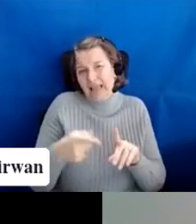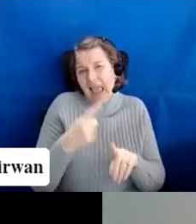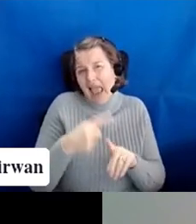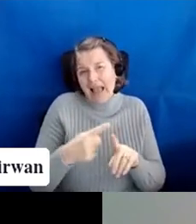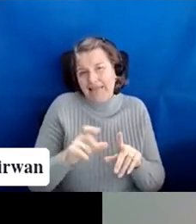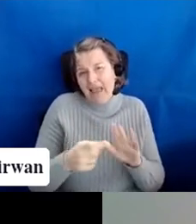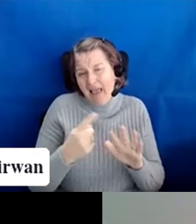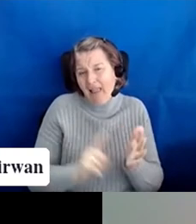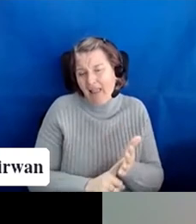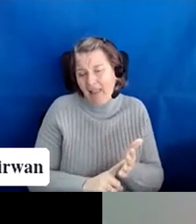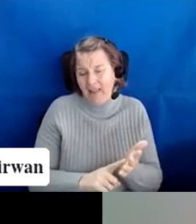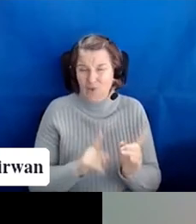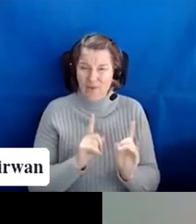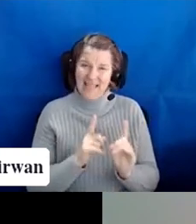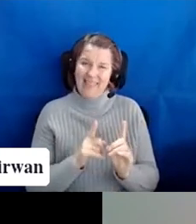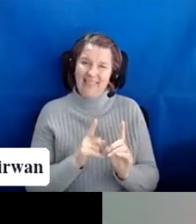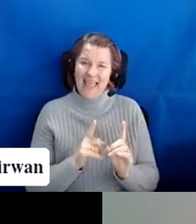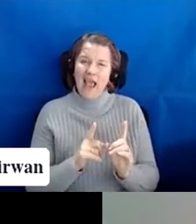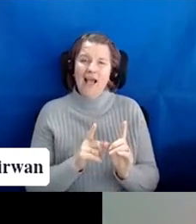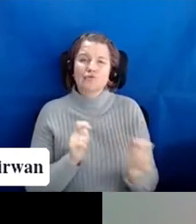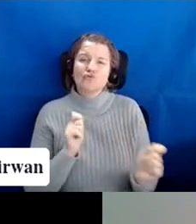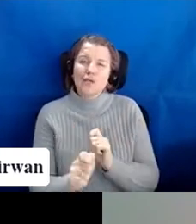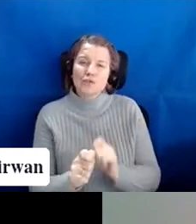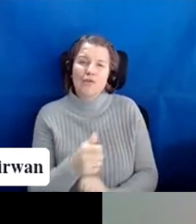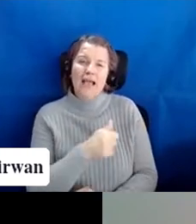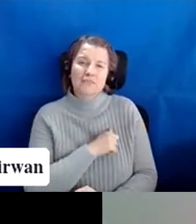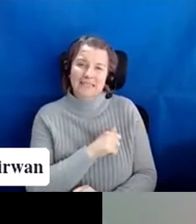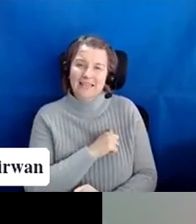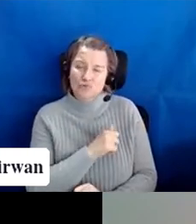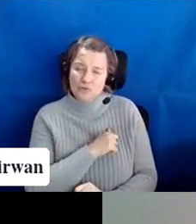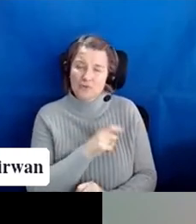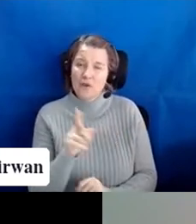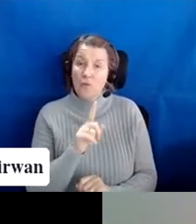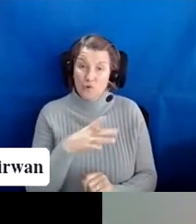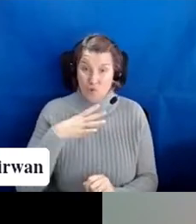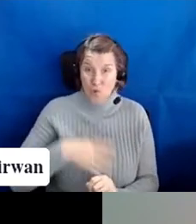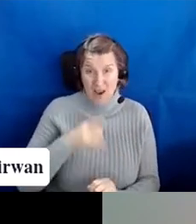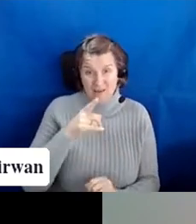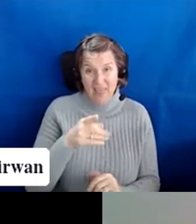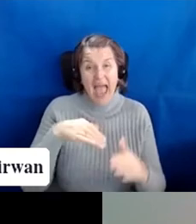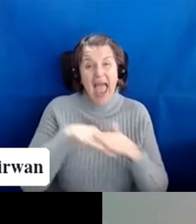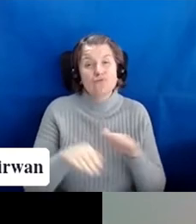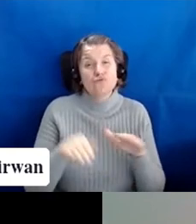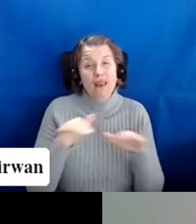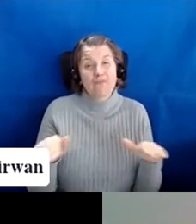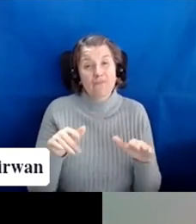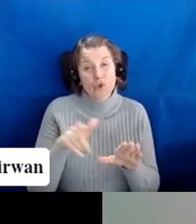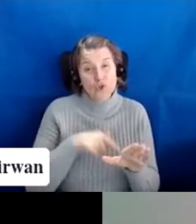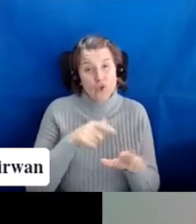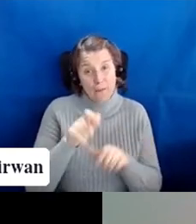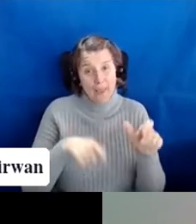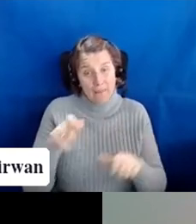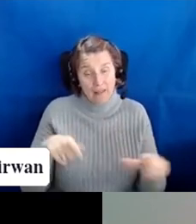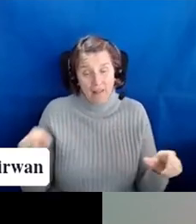that it's the change of expectations, I think, around what is required at that entry level for young people. And I think